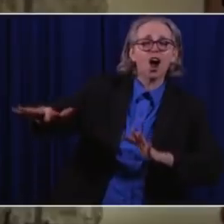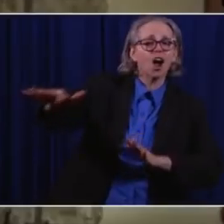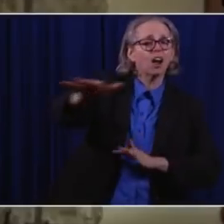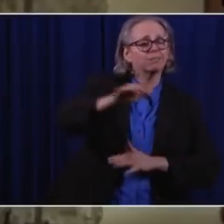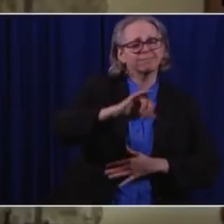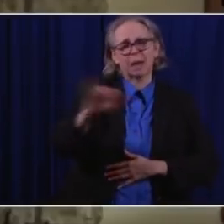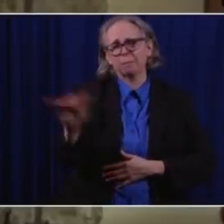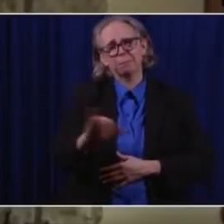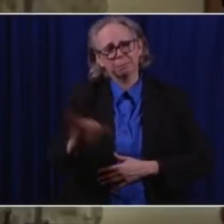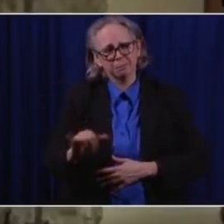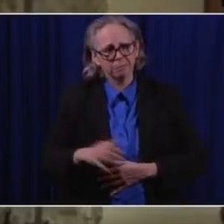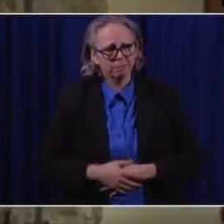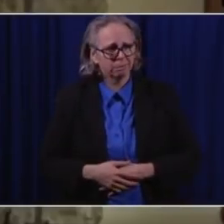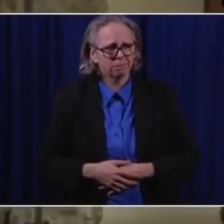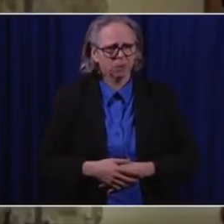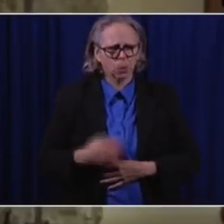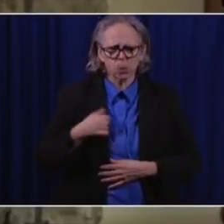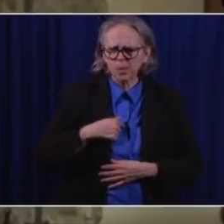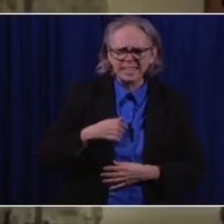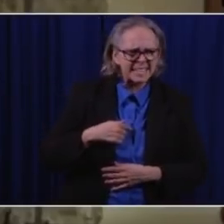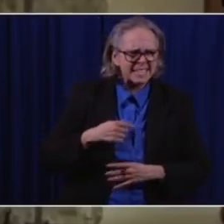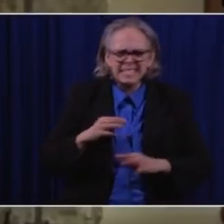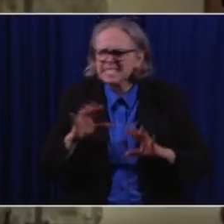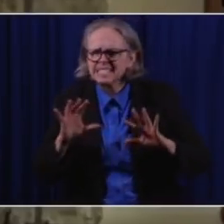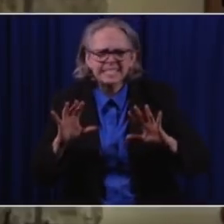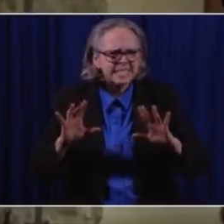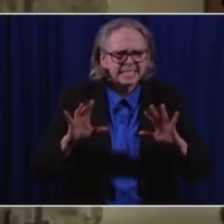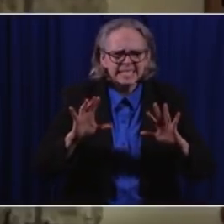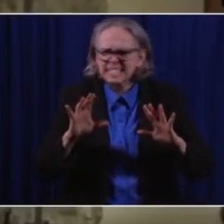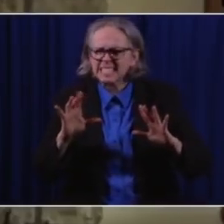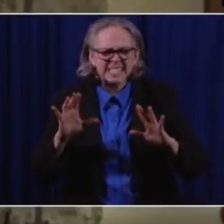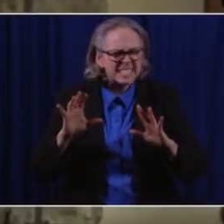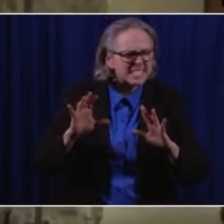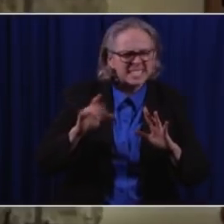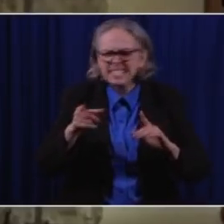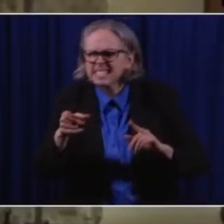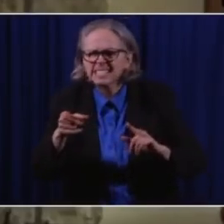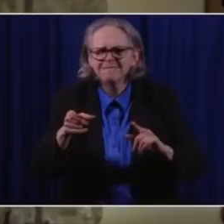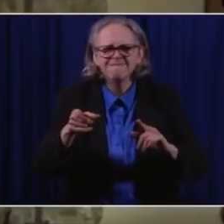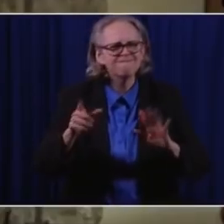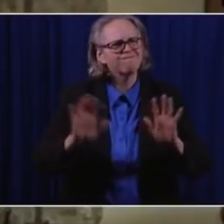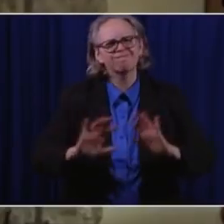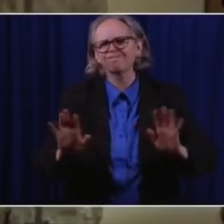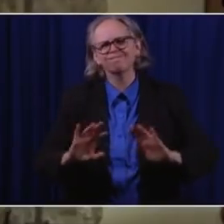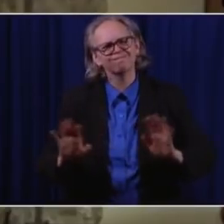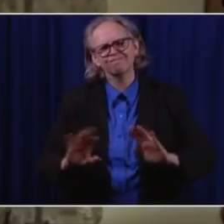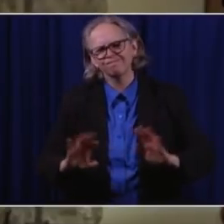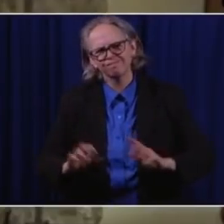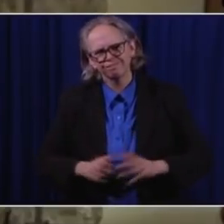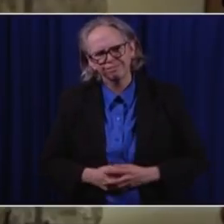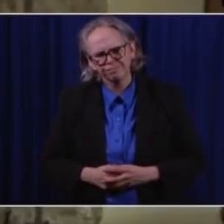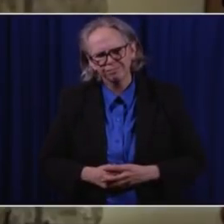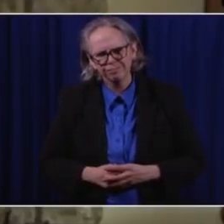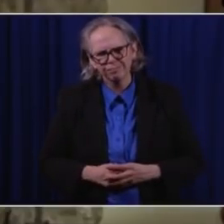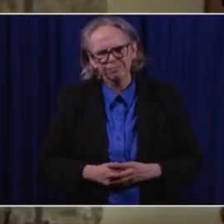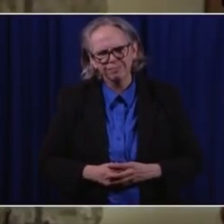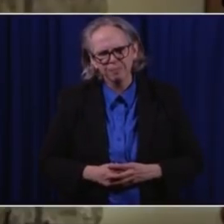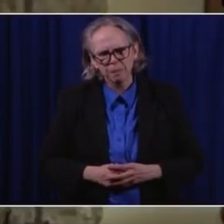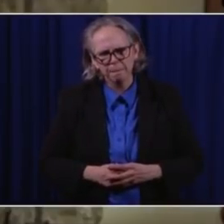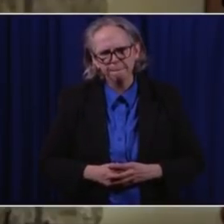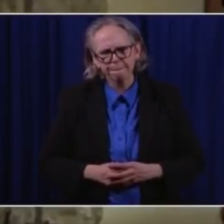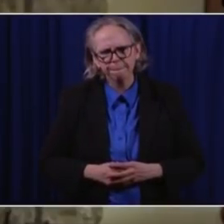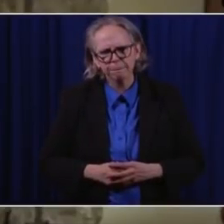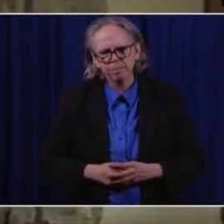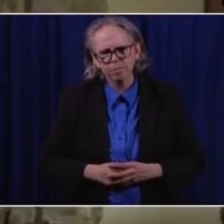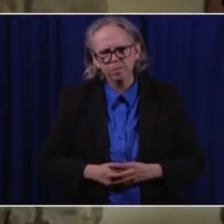We're not looking for a police officer to be out there and pulling somebody over. What we are looking for is to